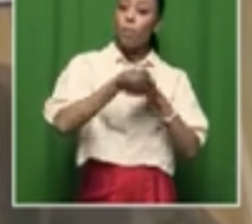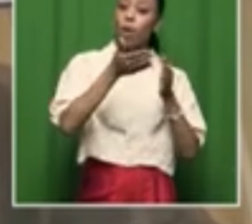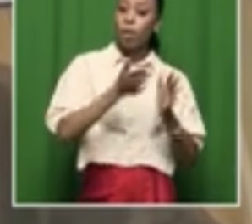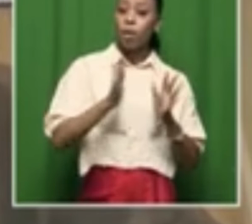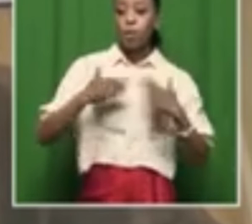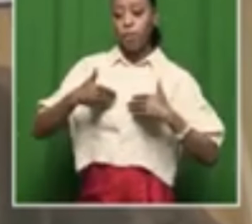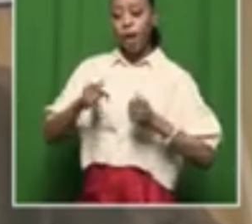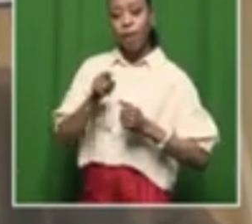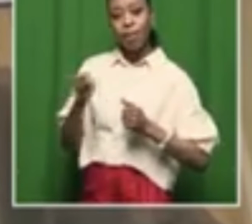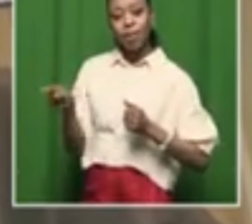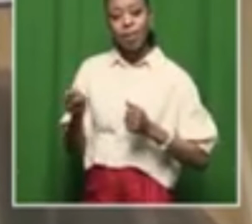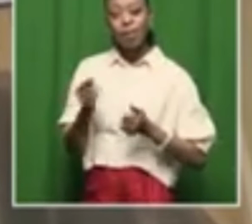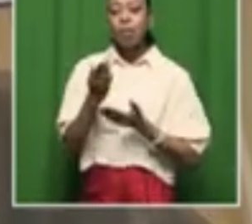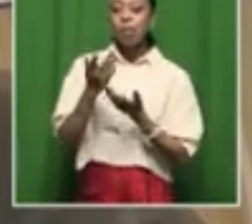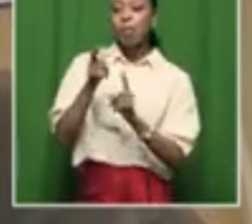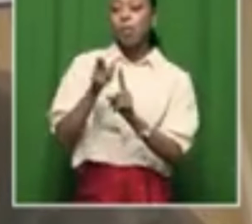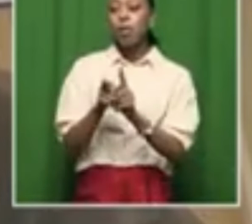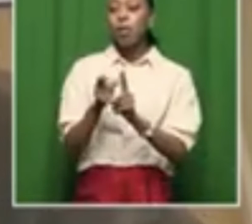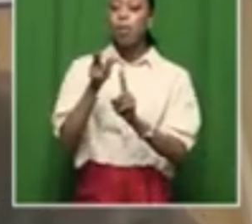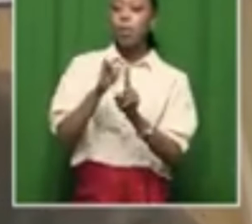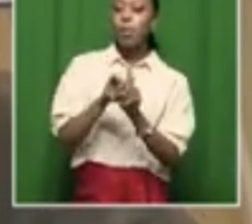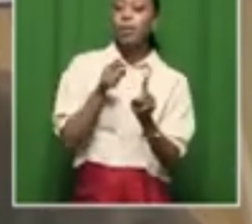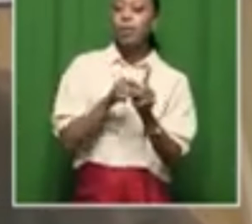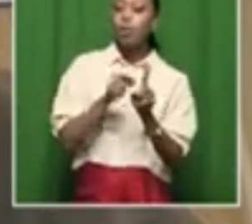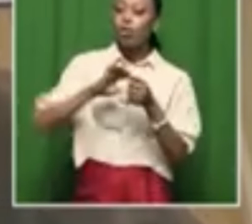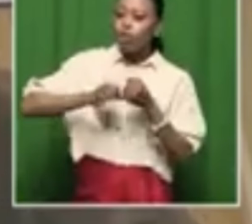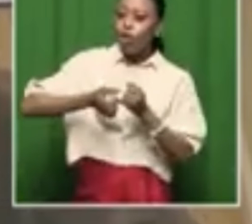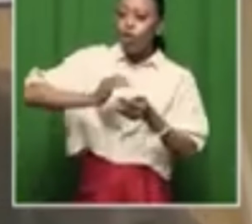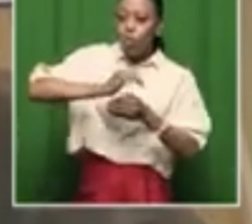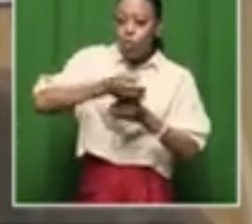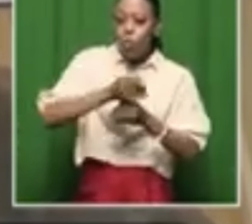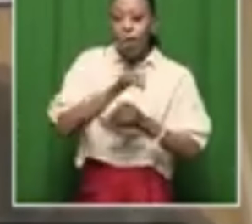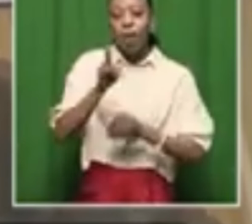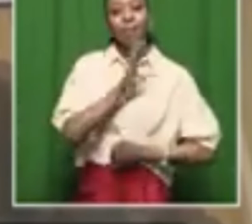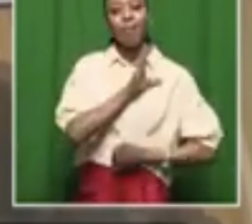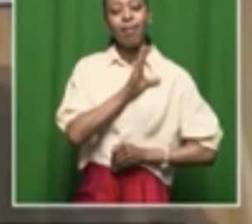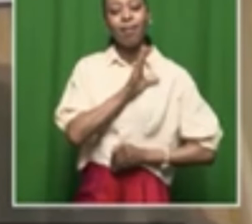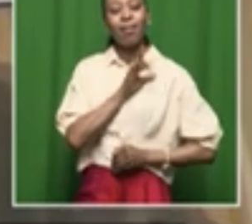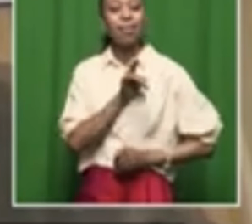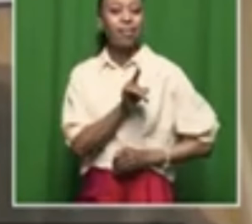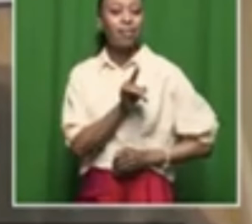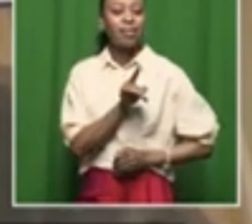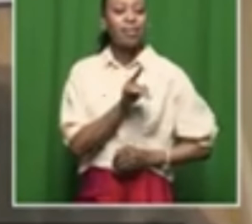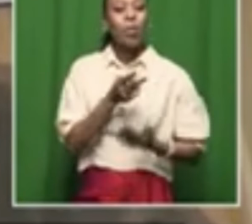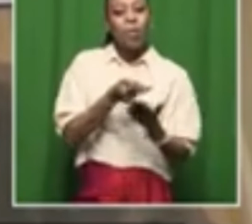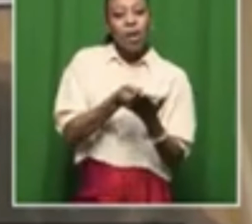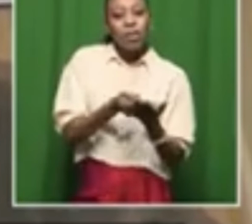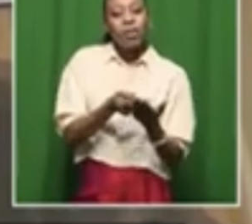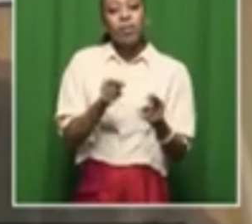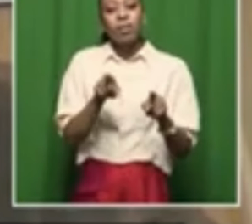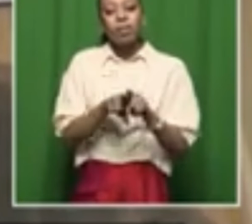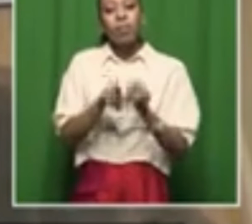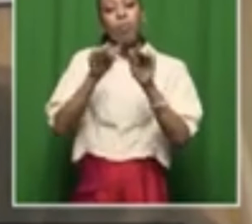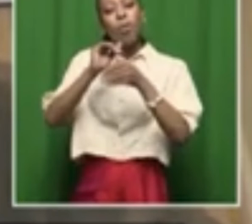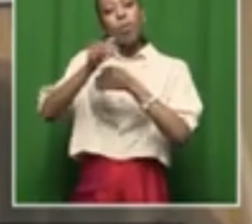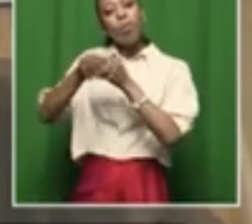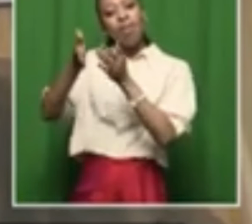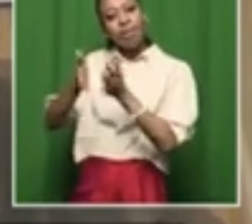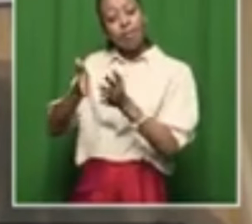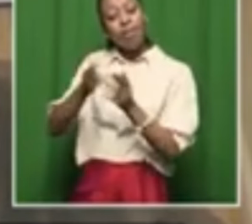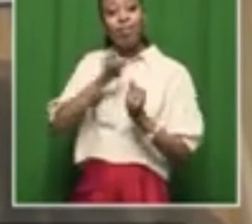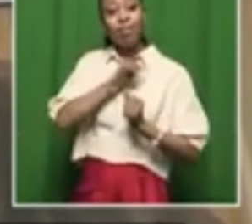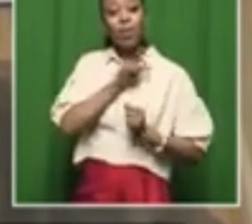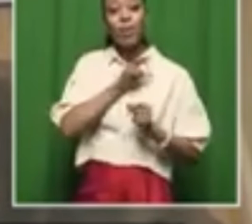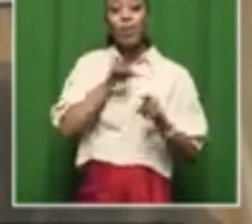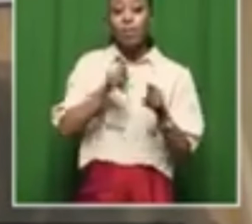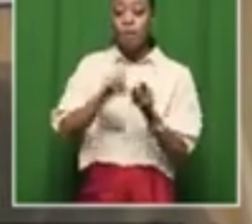of health. Somebody who's going to try and protect the public, like the public protector. And that's why